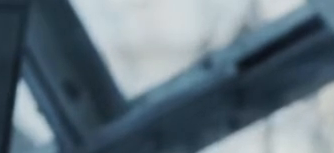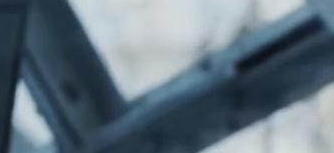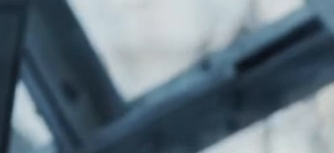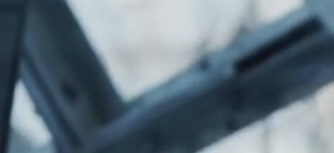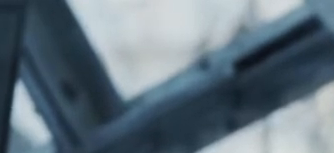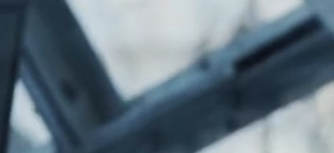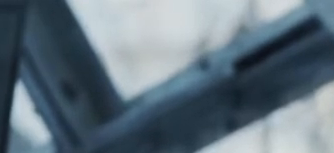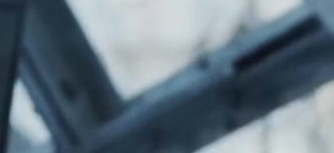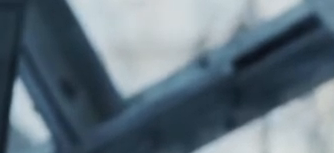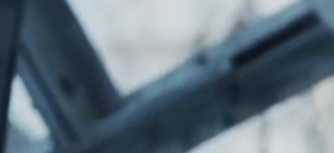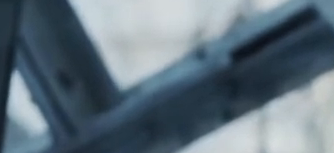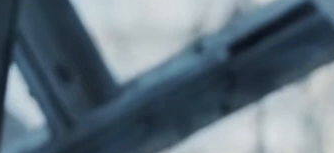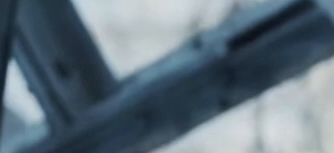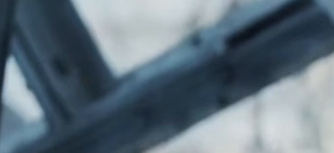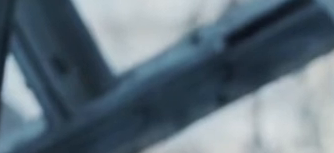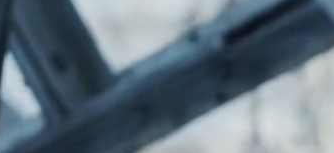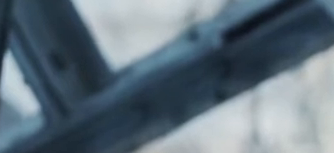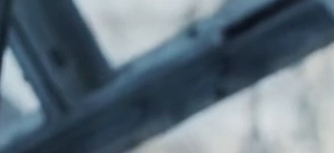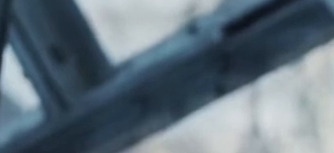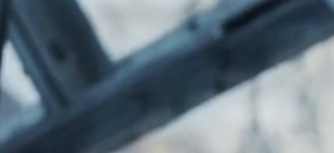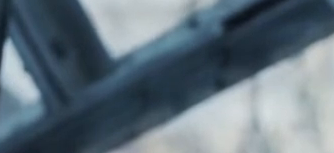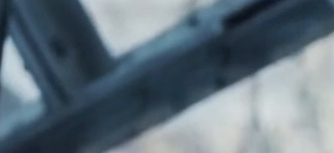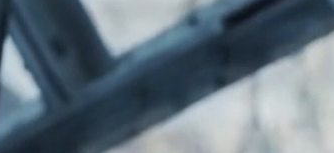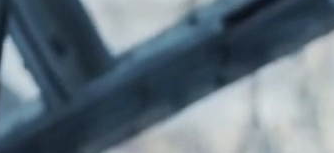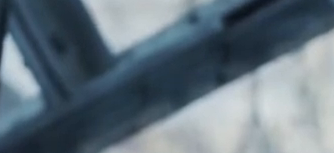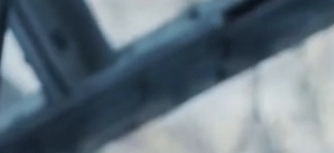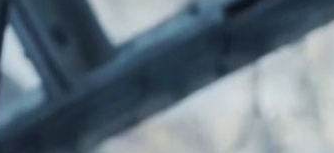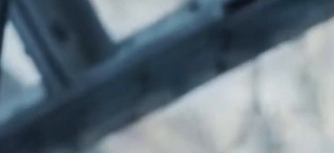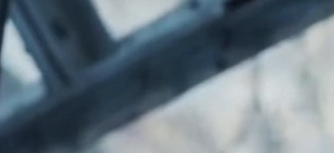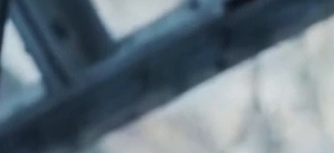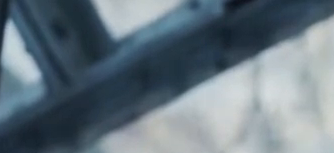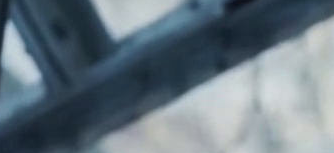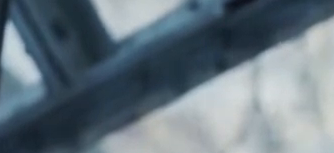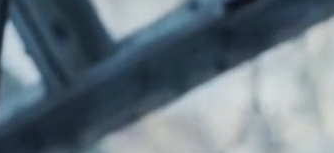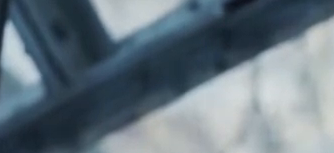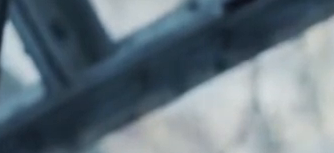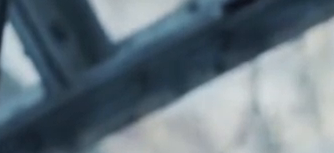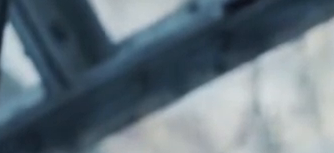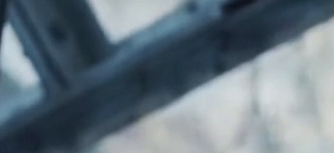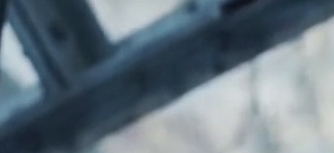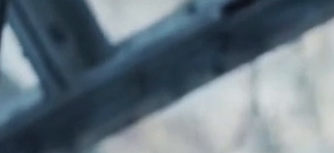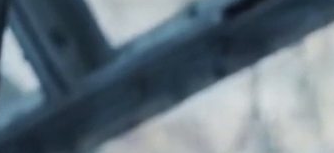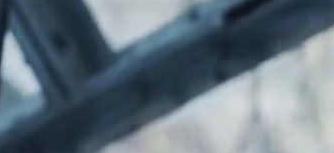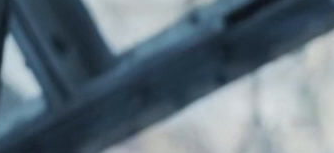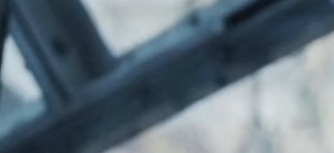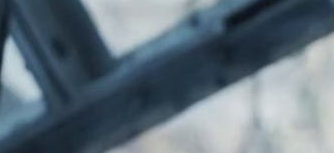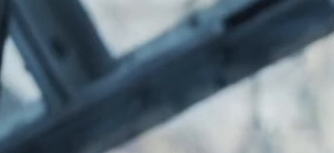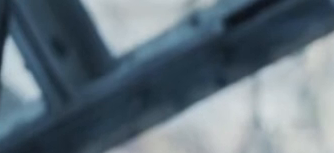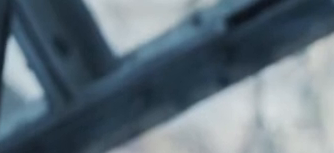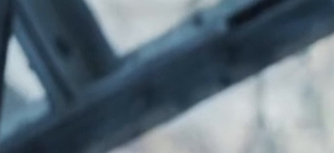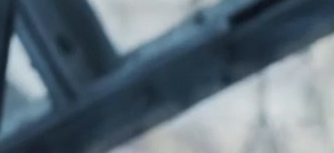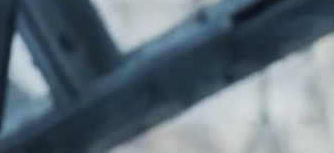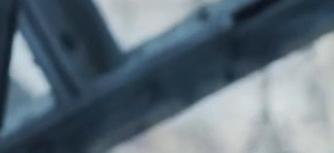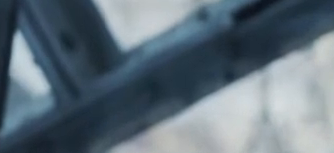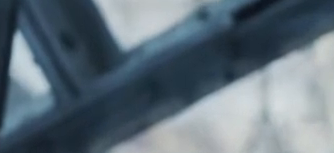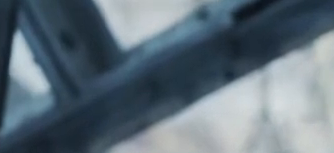and difficult to compress in landfills. And when you really look, there was a wonderful question about